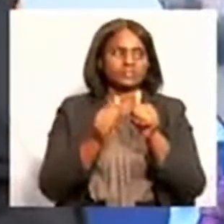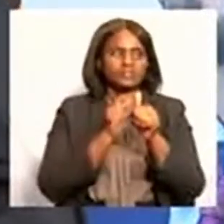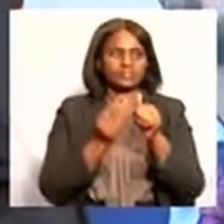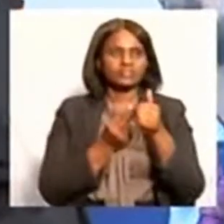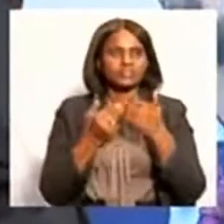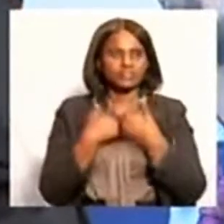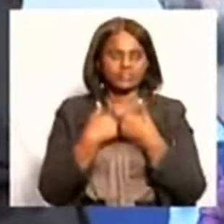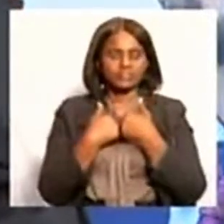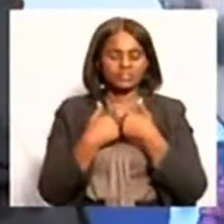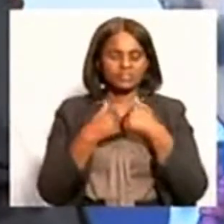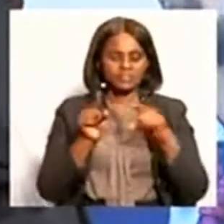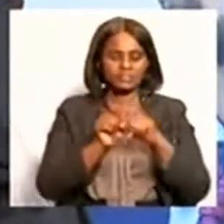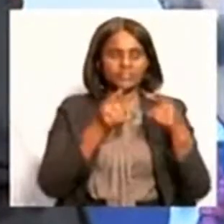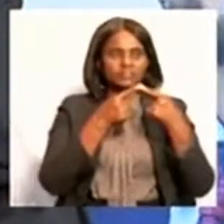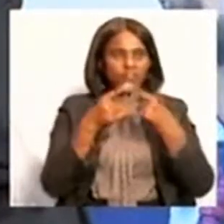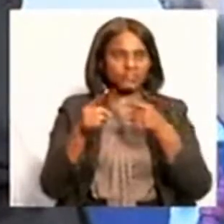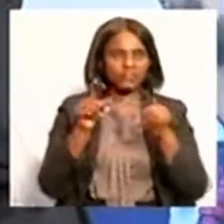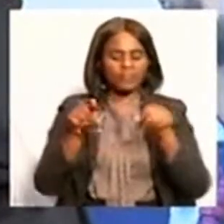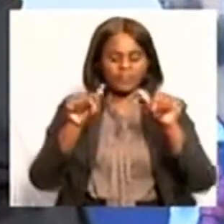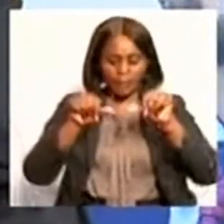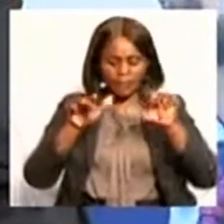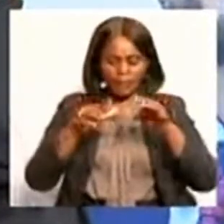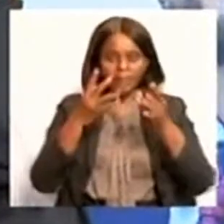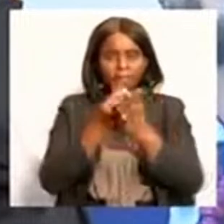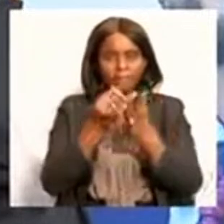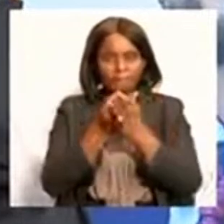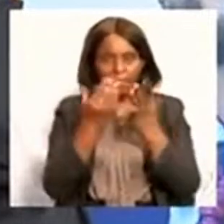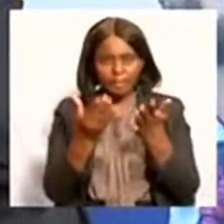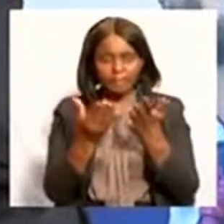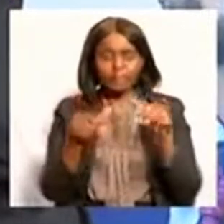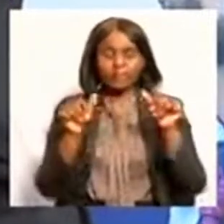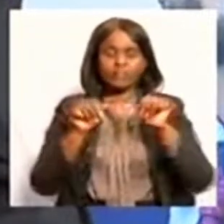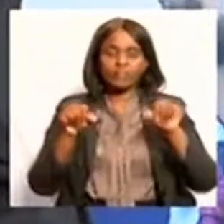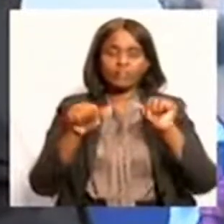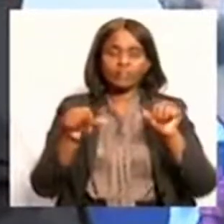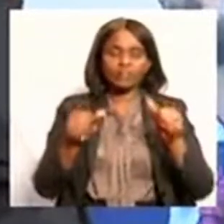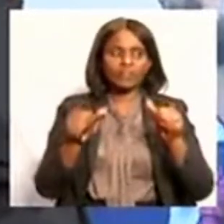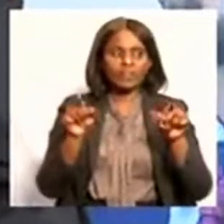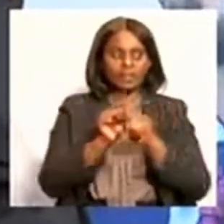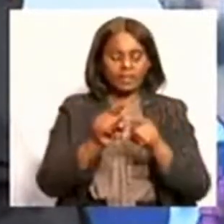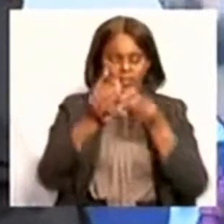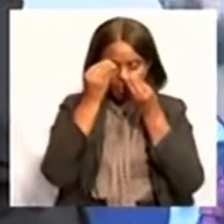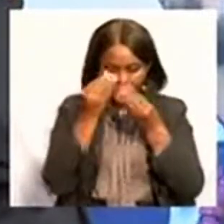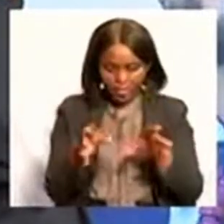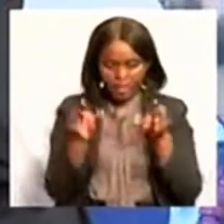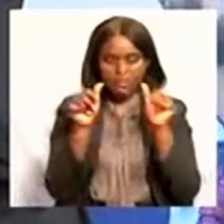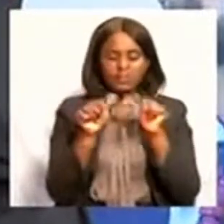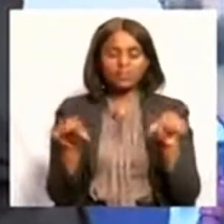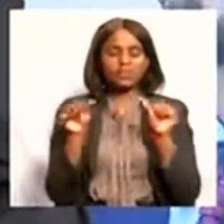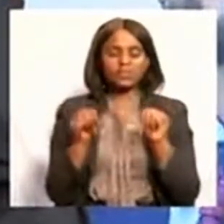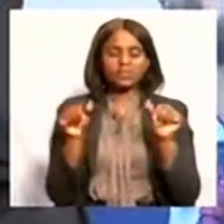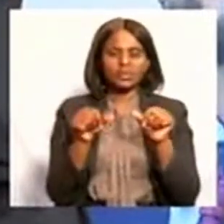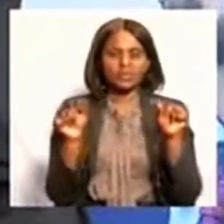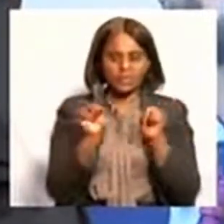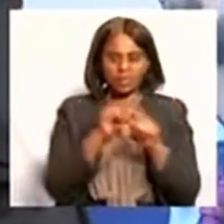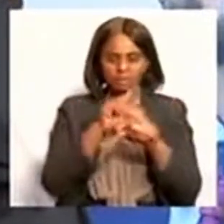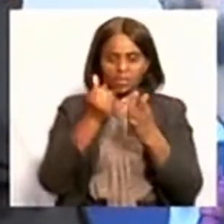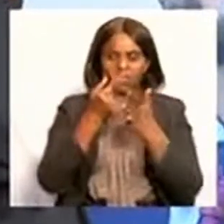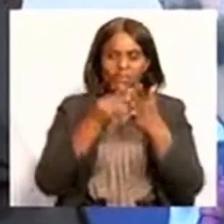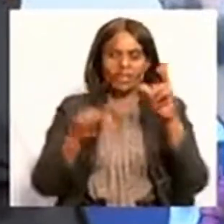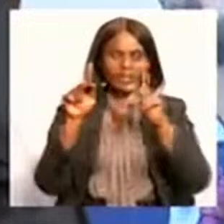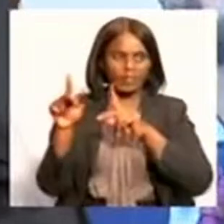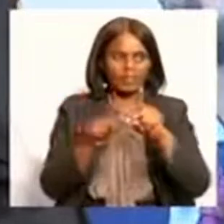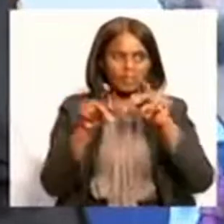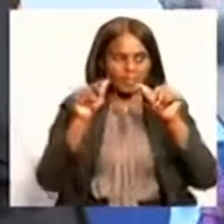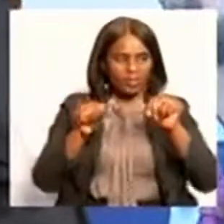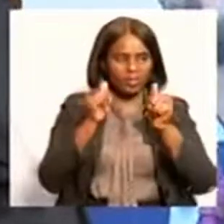conduct three main types of audits. They are what are known as financial audits, compliance audits, as well as performance audit, which